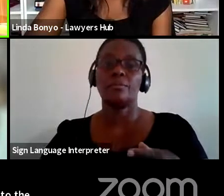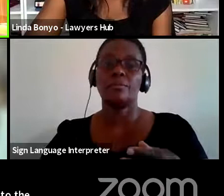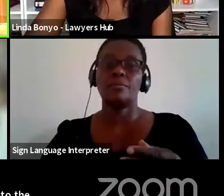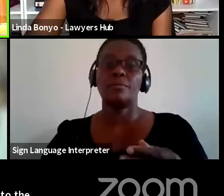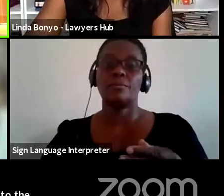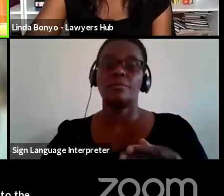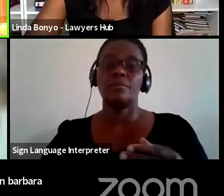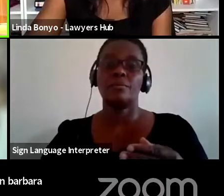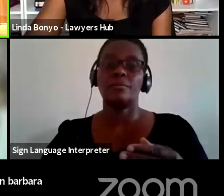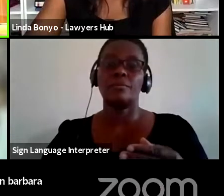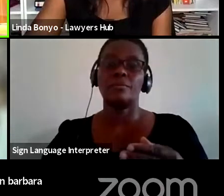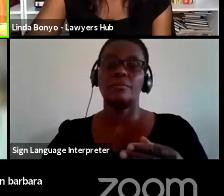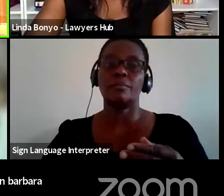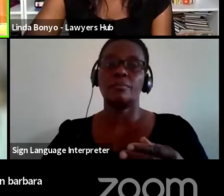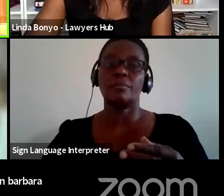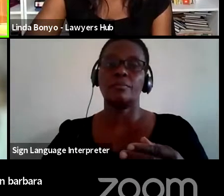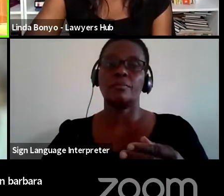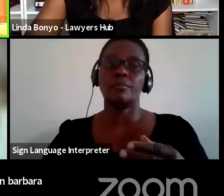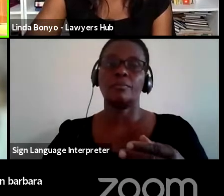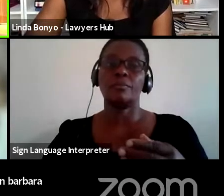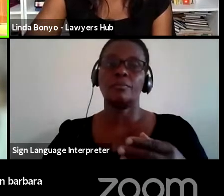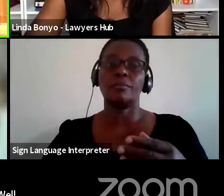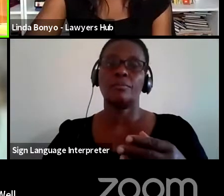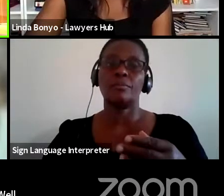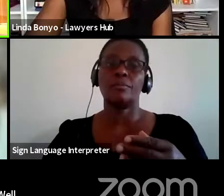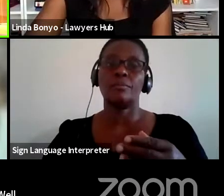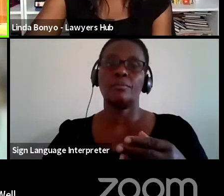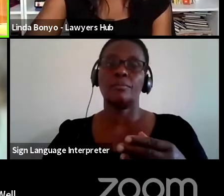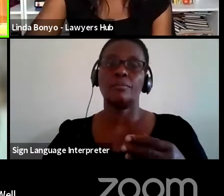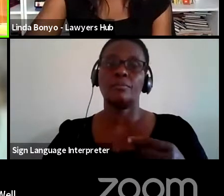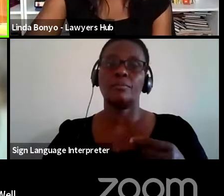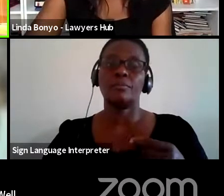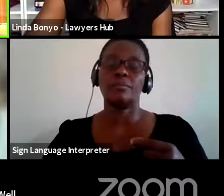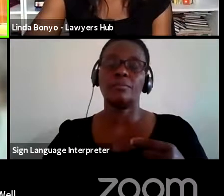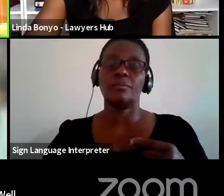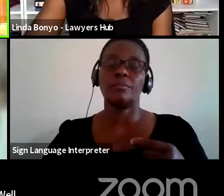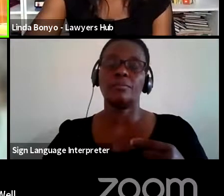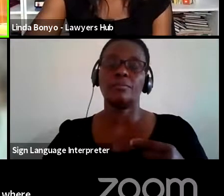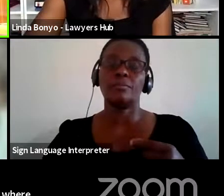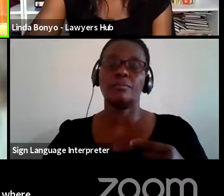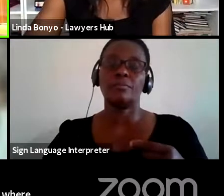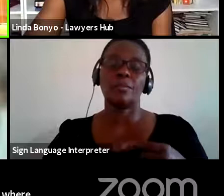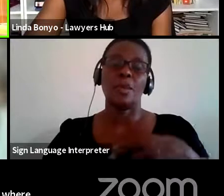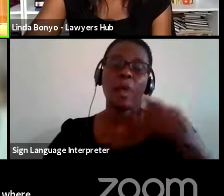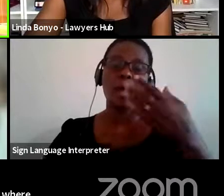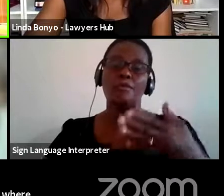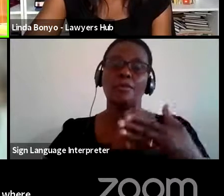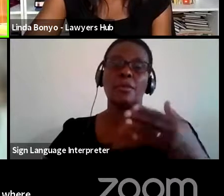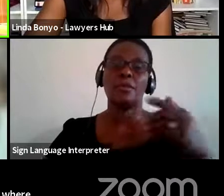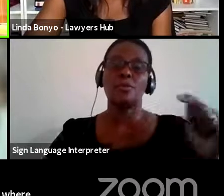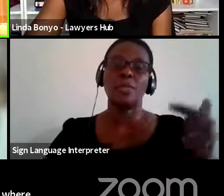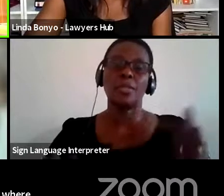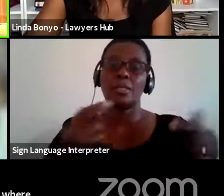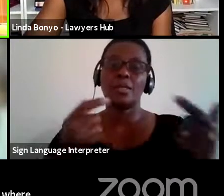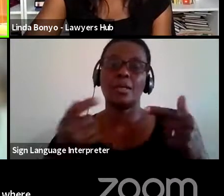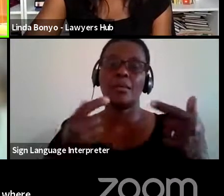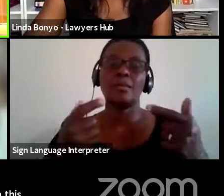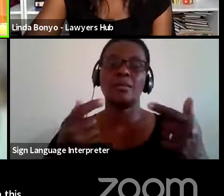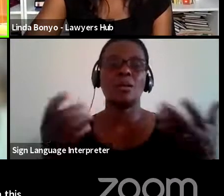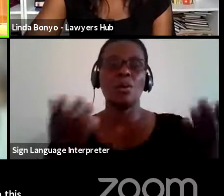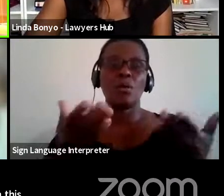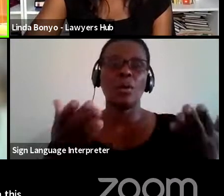talk about sort of where we're going from here with what the next steps are in this process